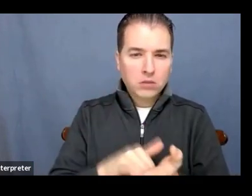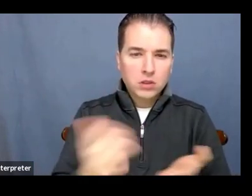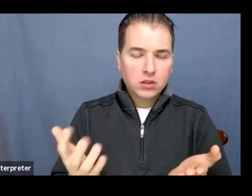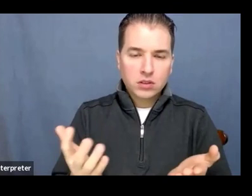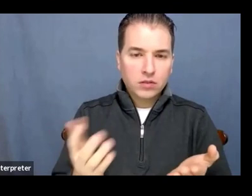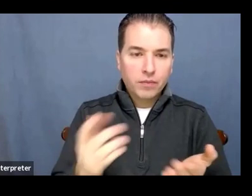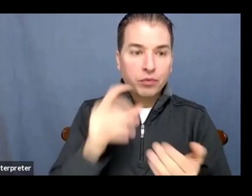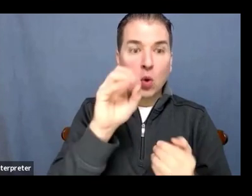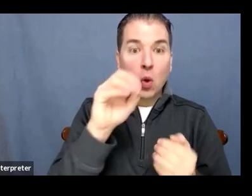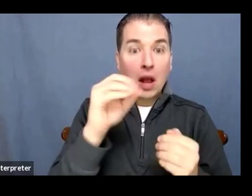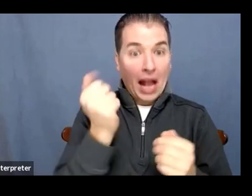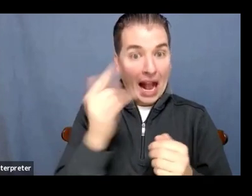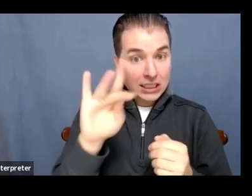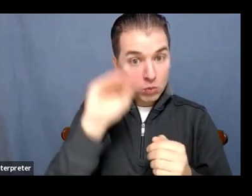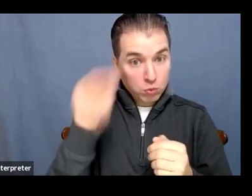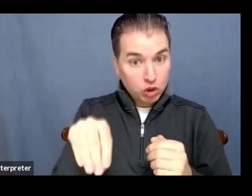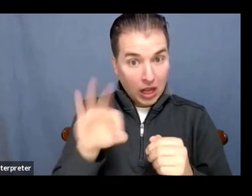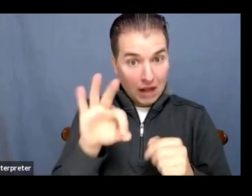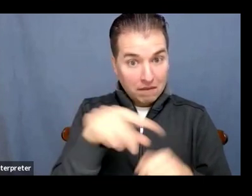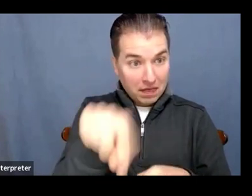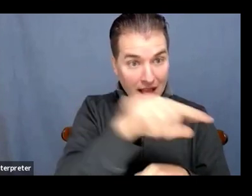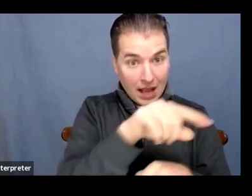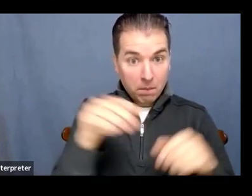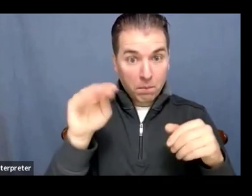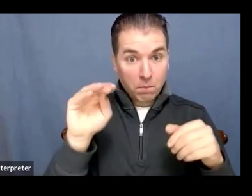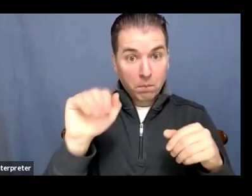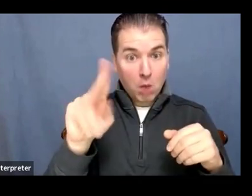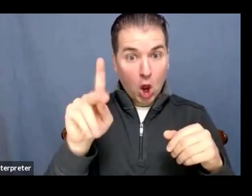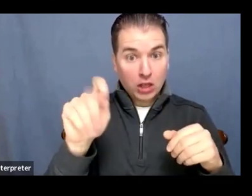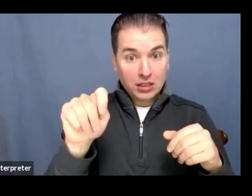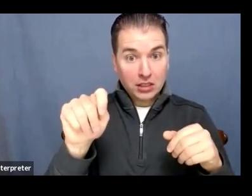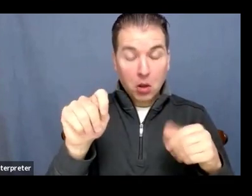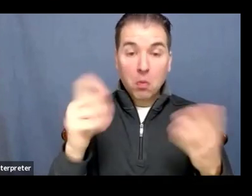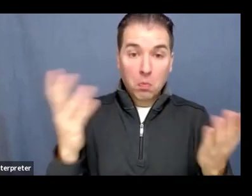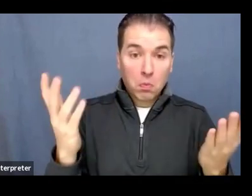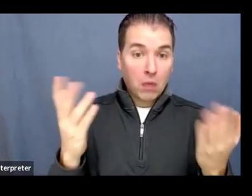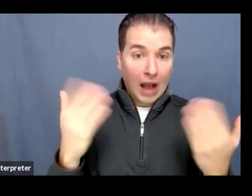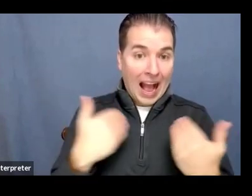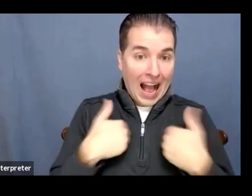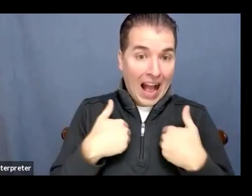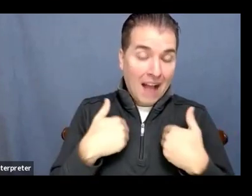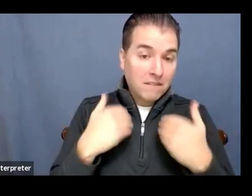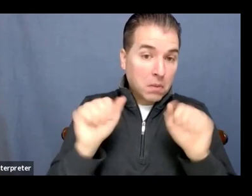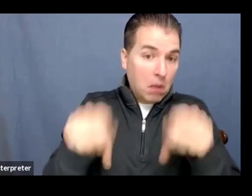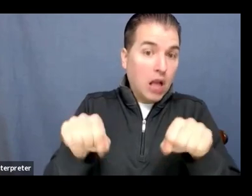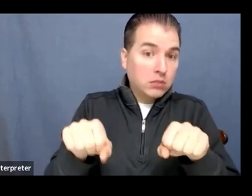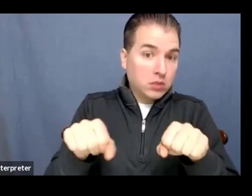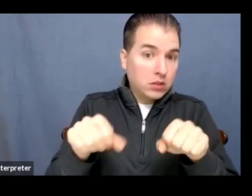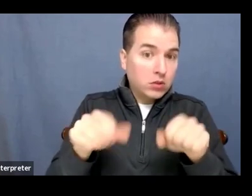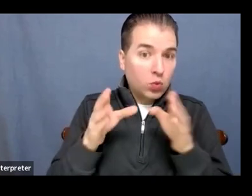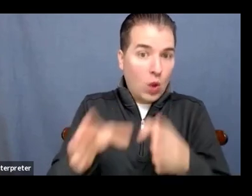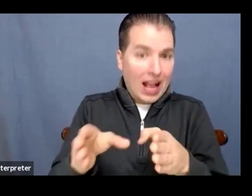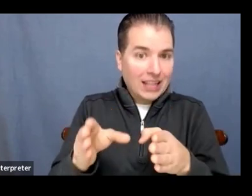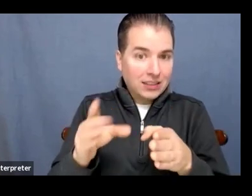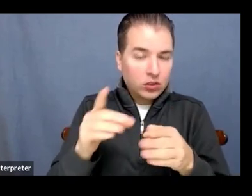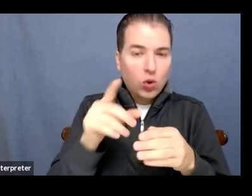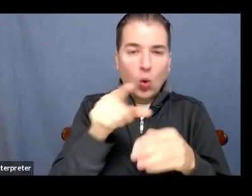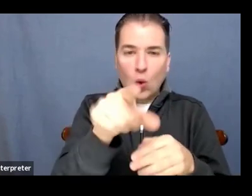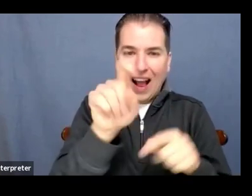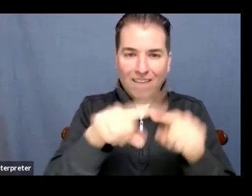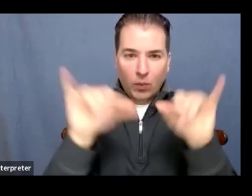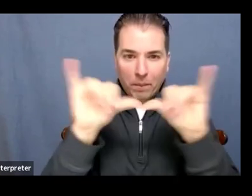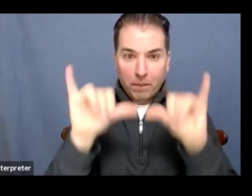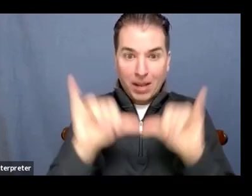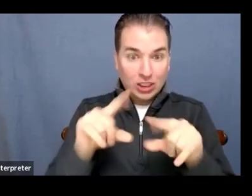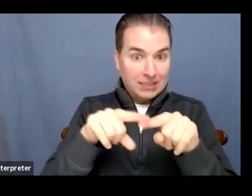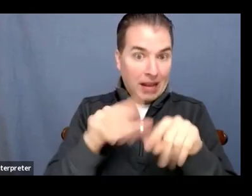these kinds of data, these kinds of metrics against which you can measure your expectations and your